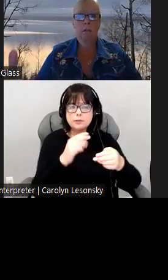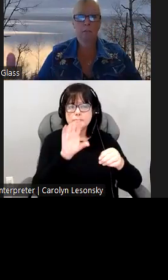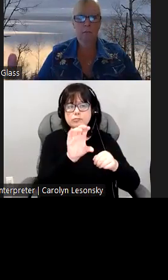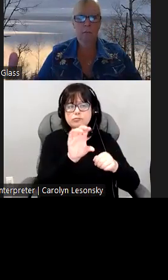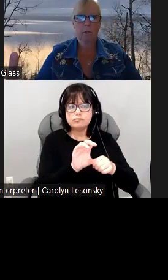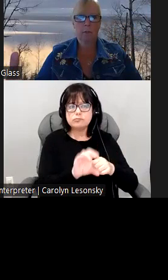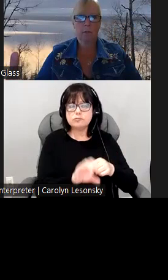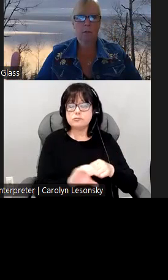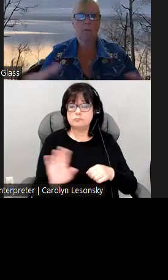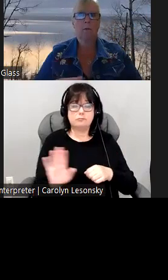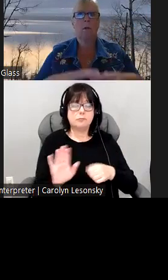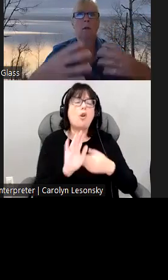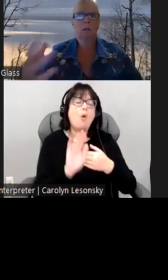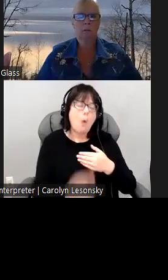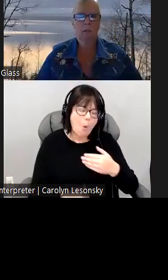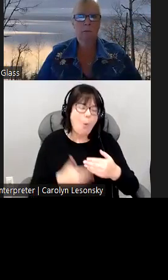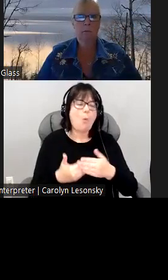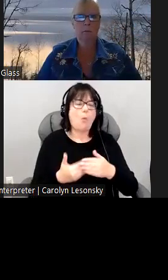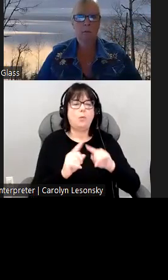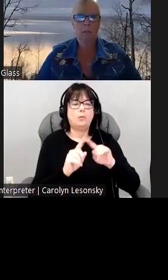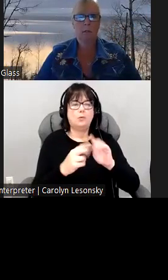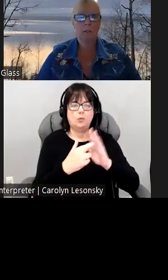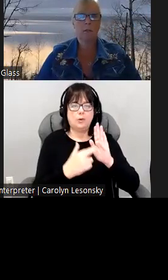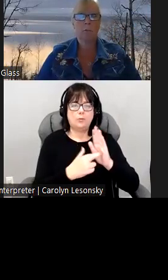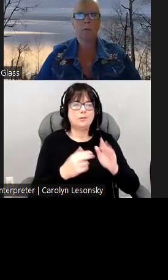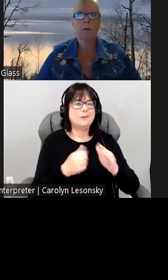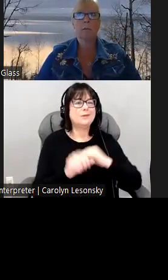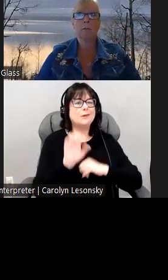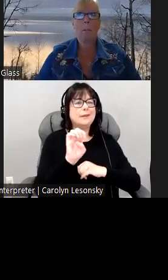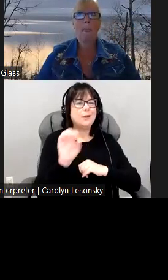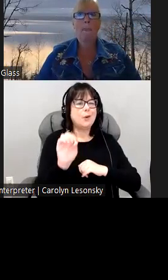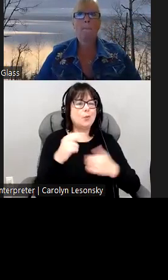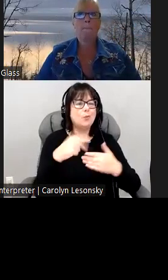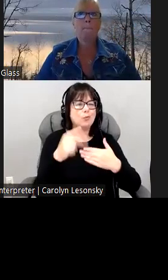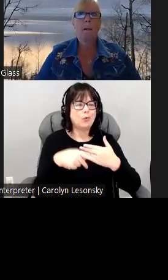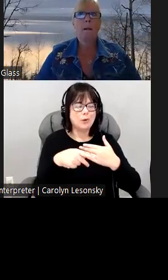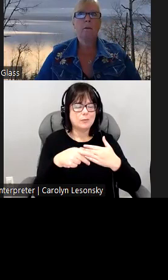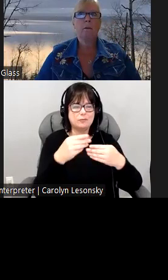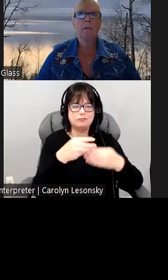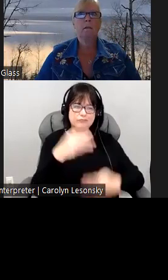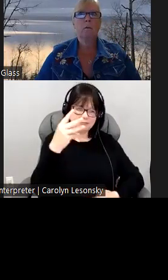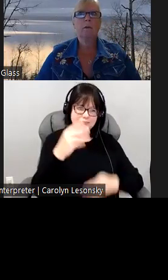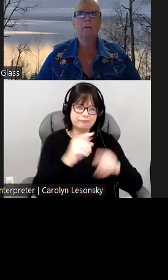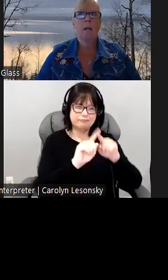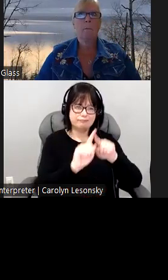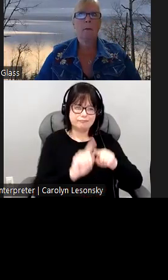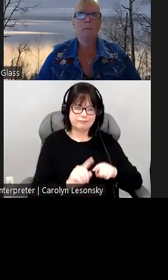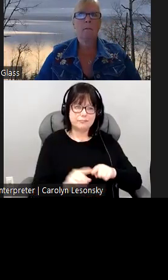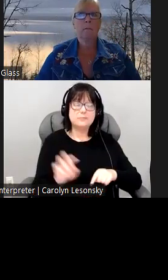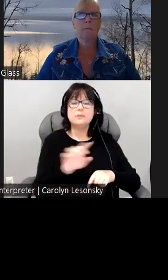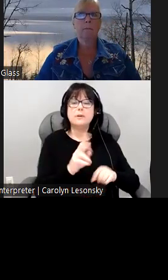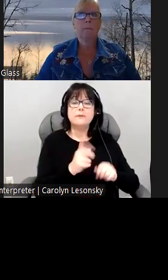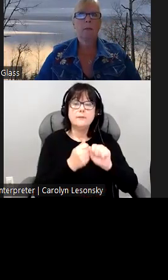all the different reports for all of the different Employment Ontario programs. And they're in order of